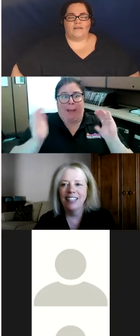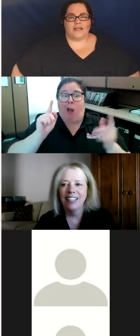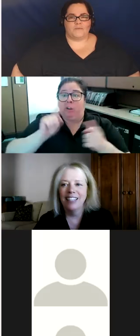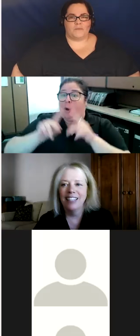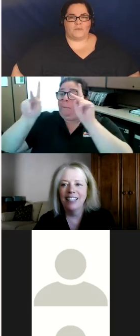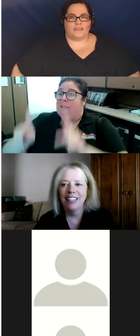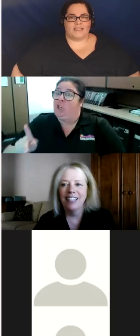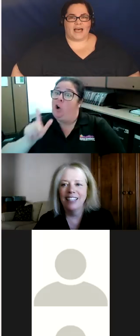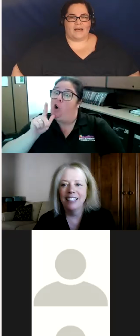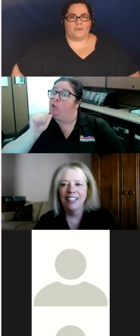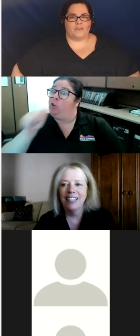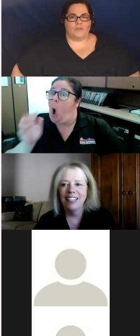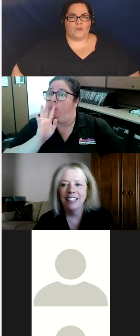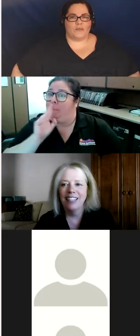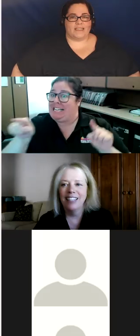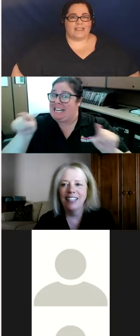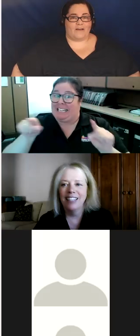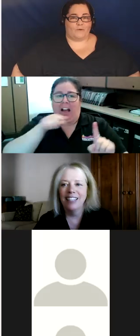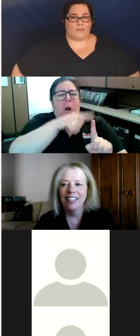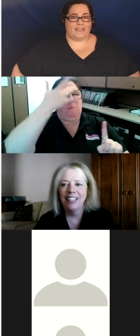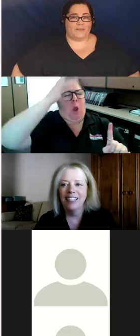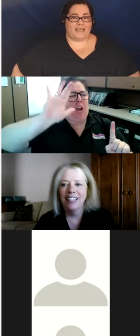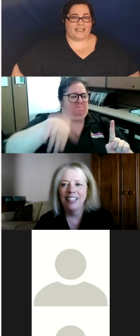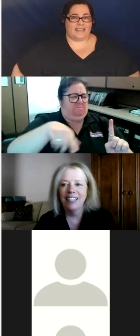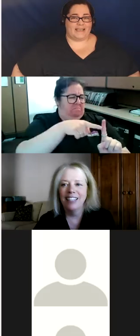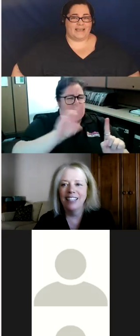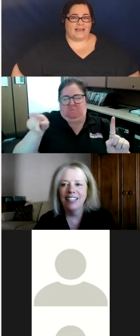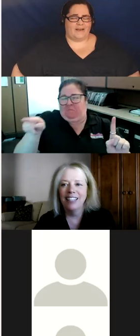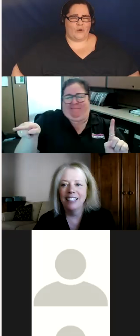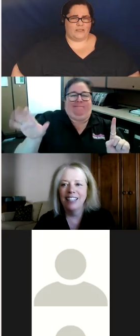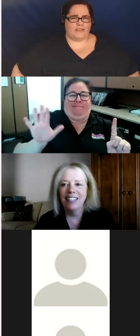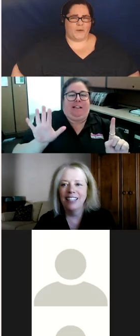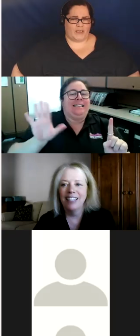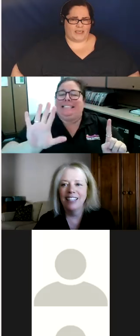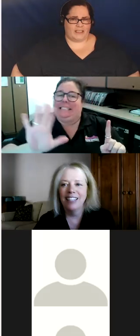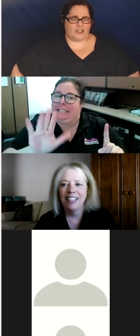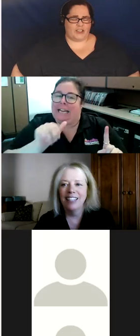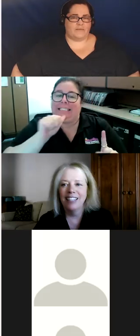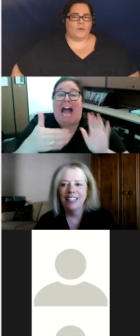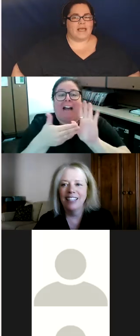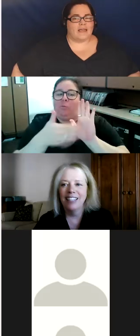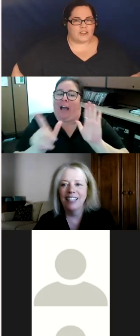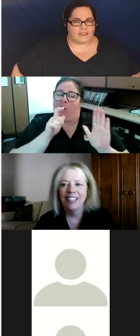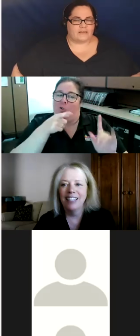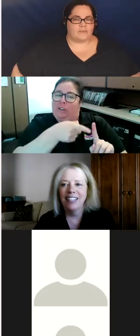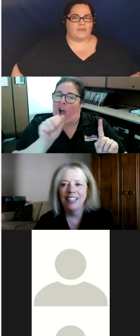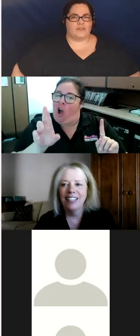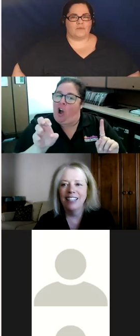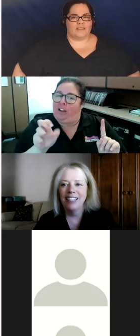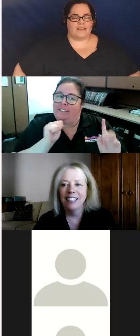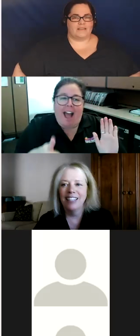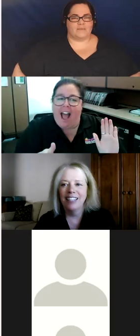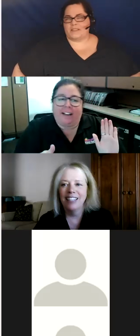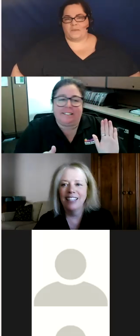A lot of times people will decide a person who is deaf, who speaks, knows spoken English, is more intelligent than a person